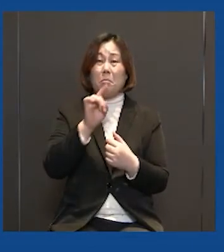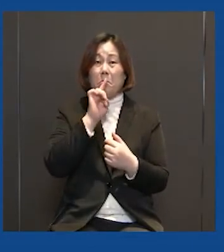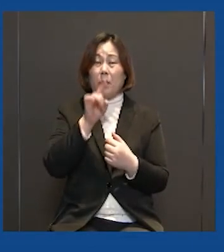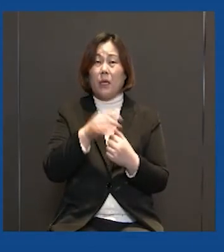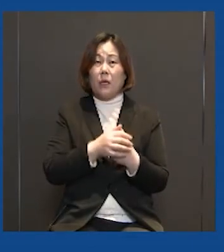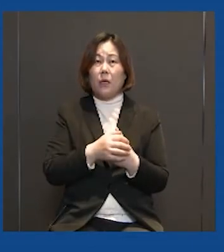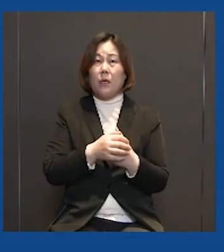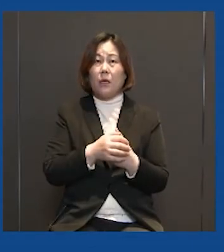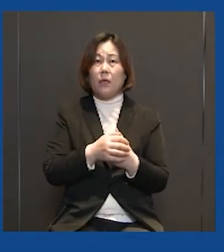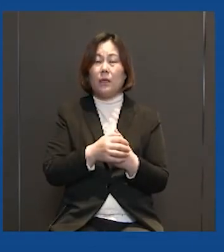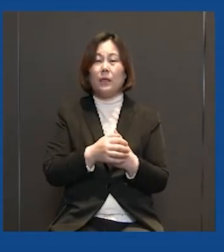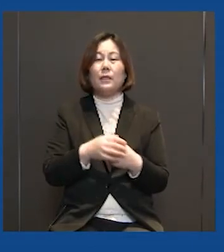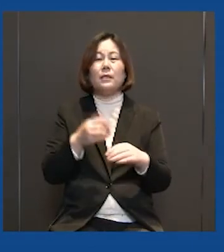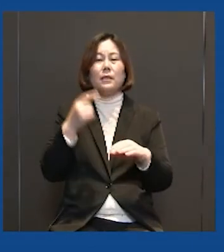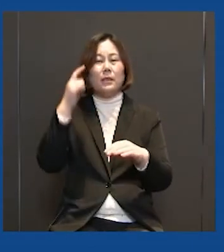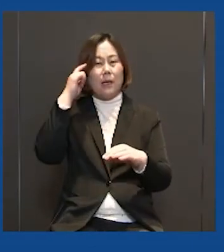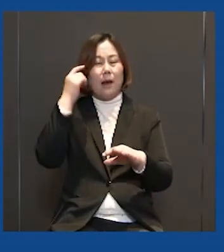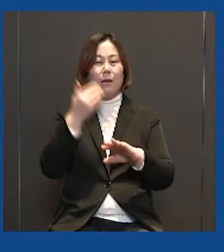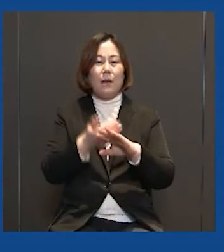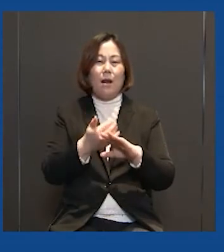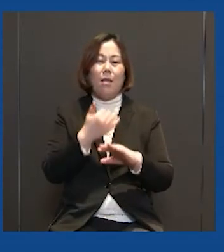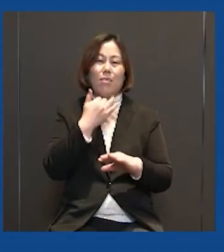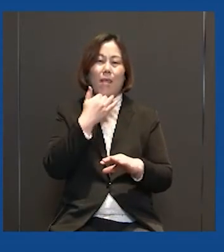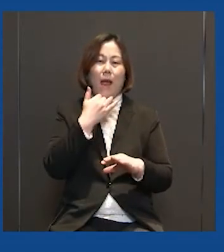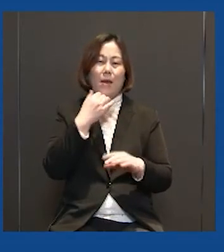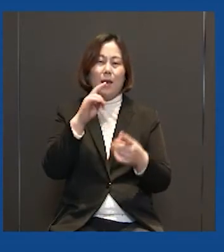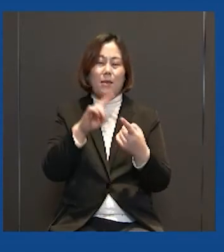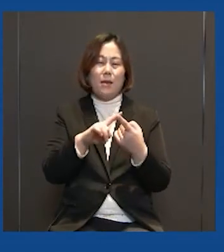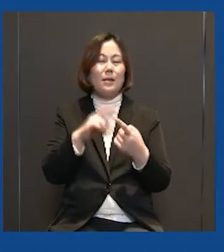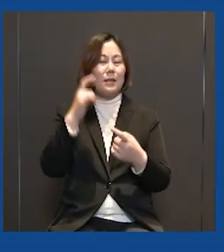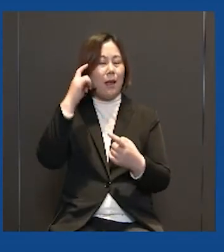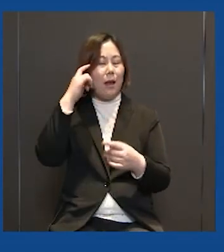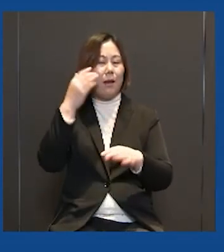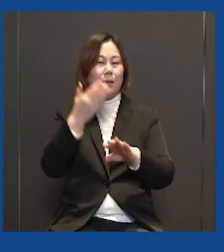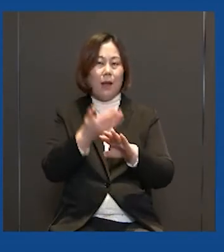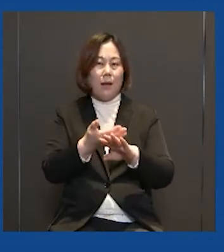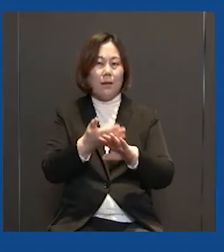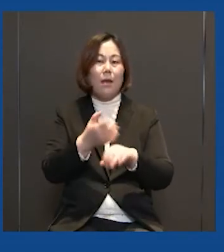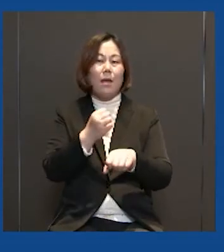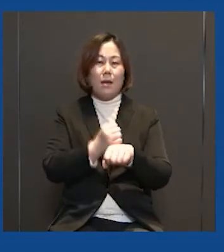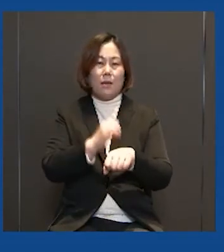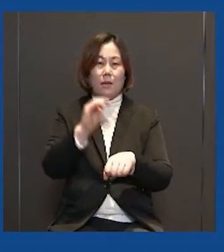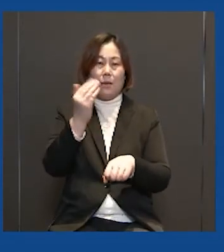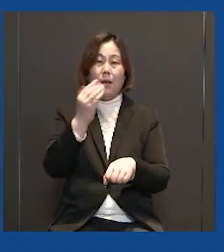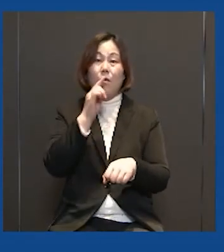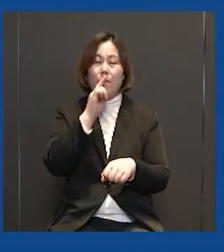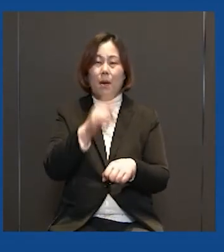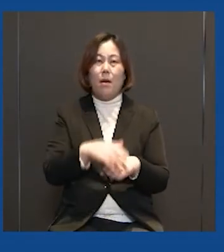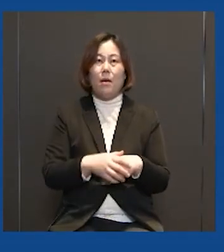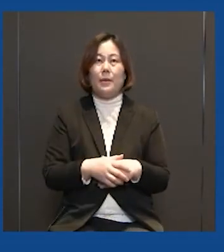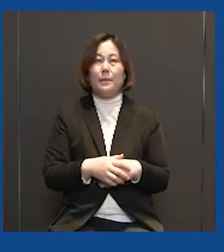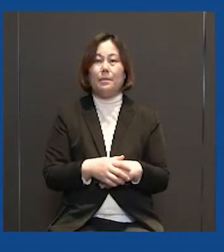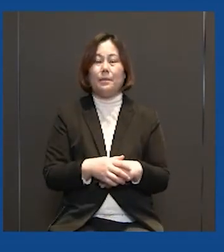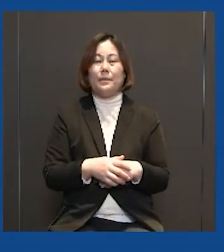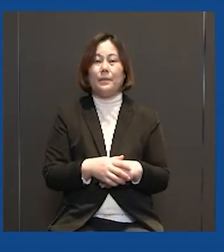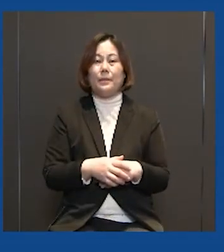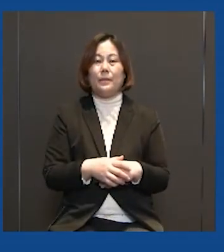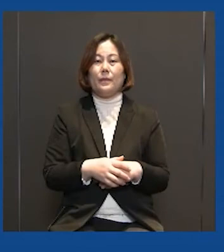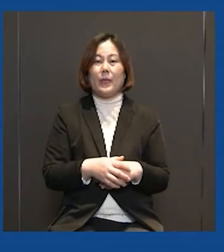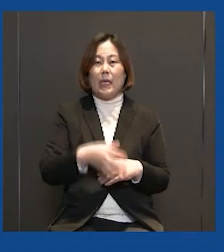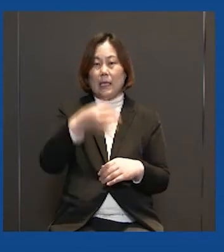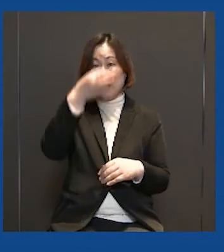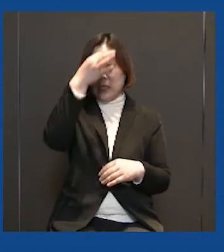how the decline in life and how the systems, the decline in functionality and how the systems can be built in order to